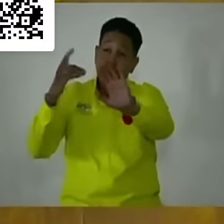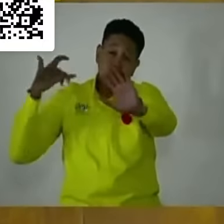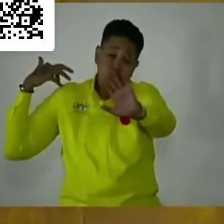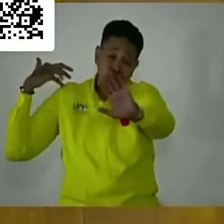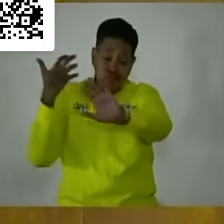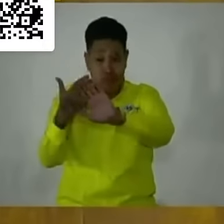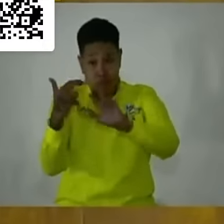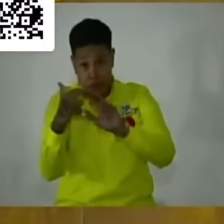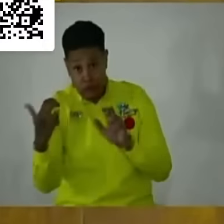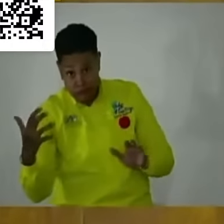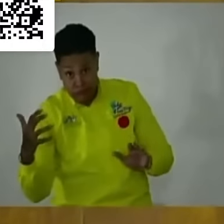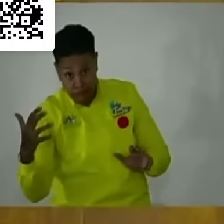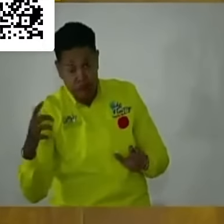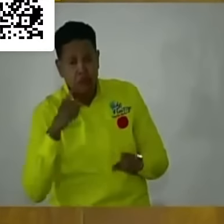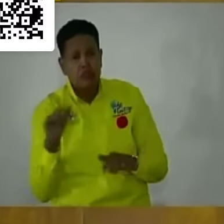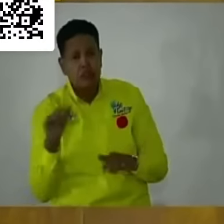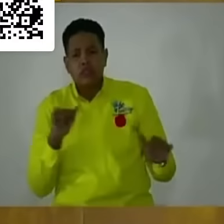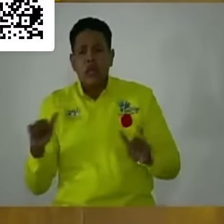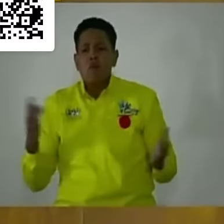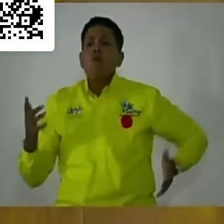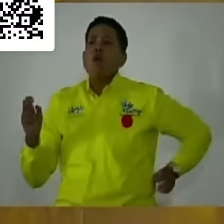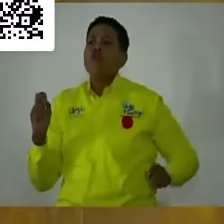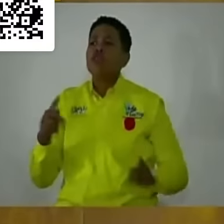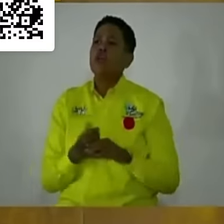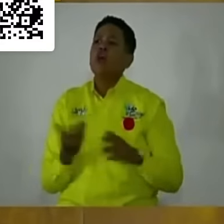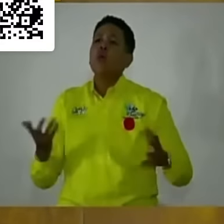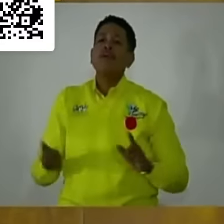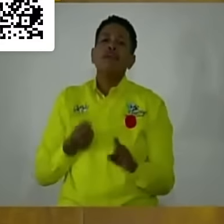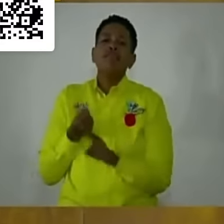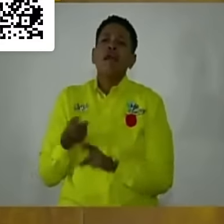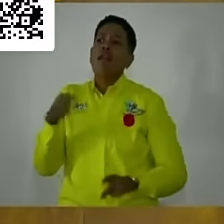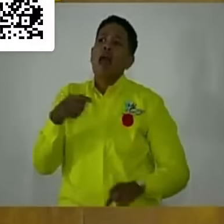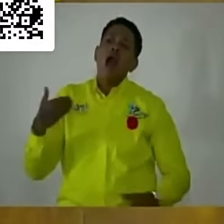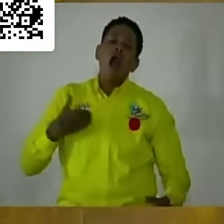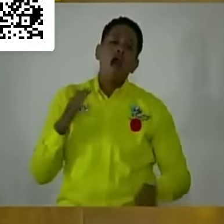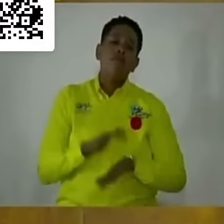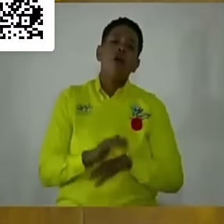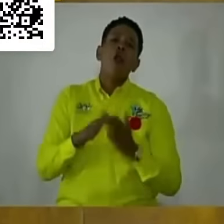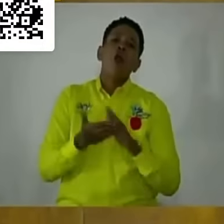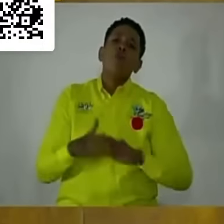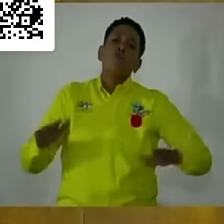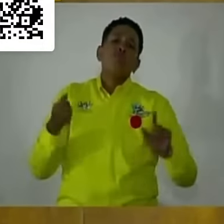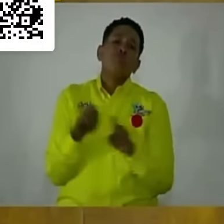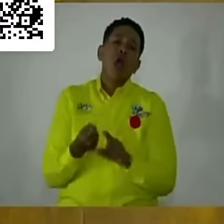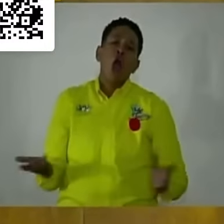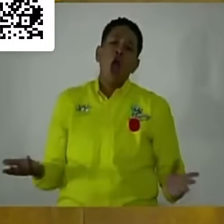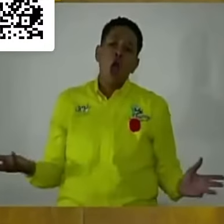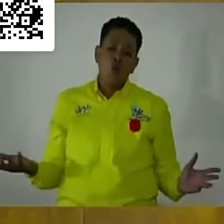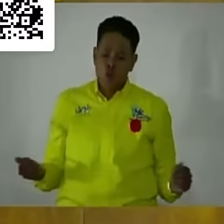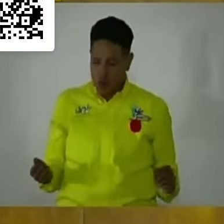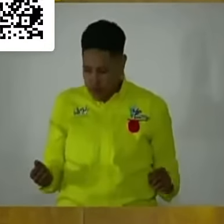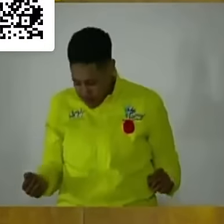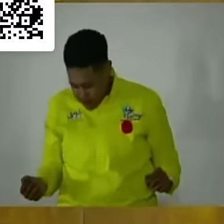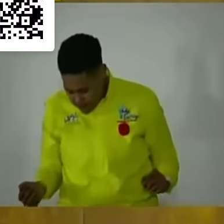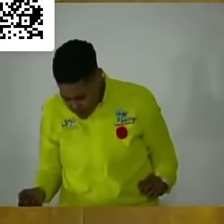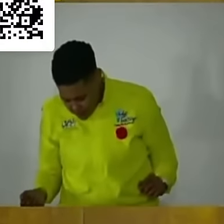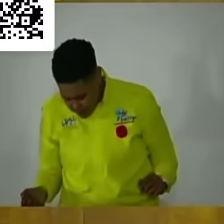And similarly, what returns, what effect have they had on the communities? Madam